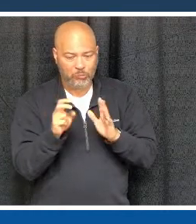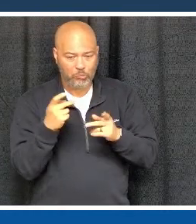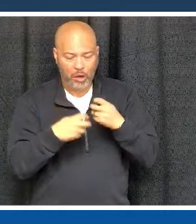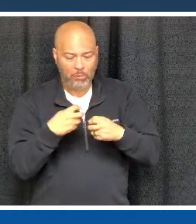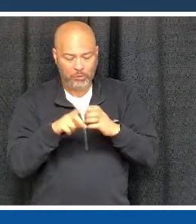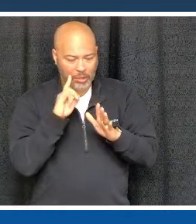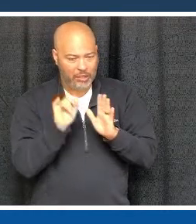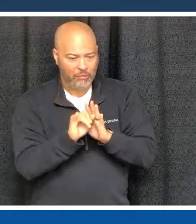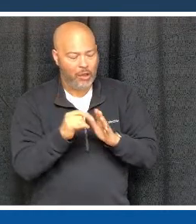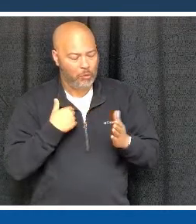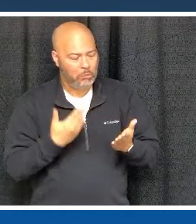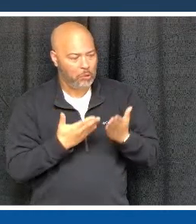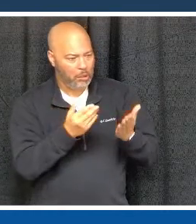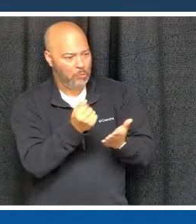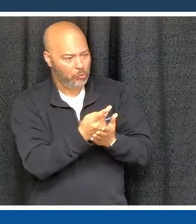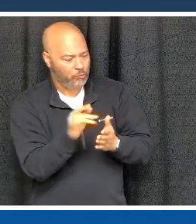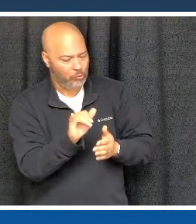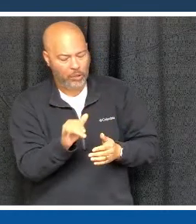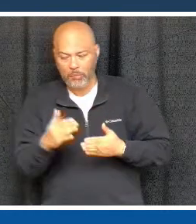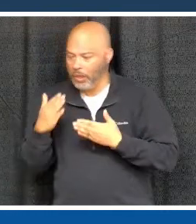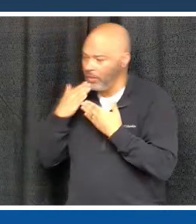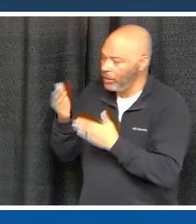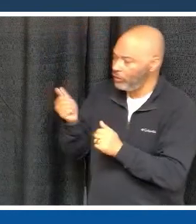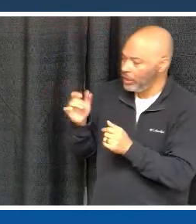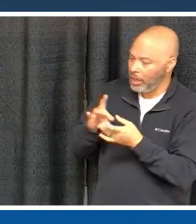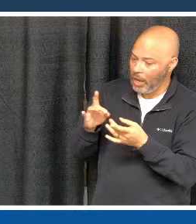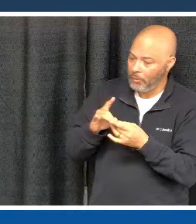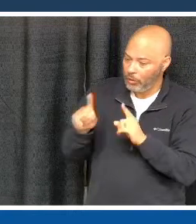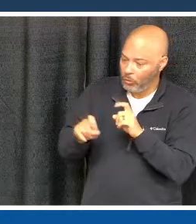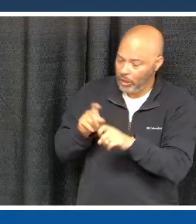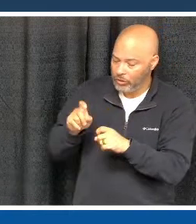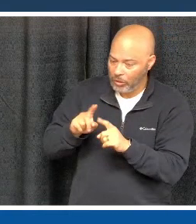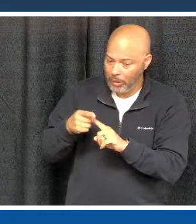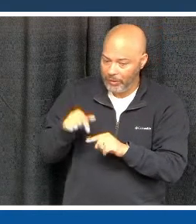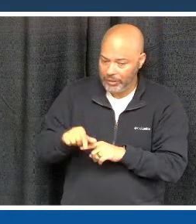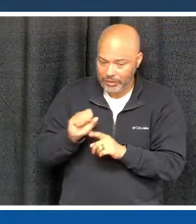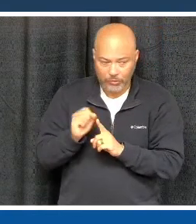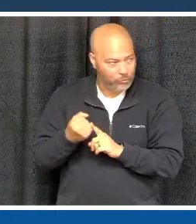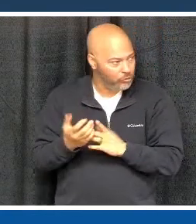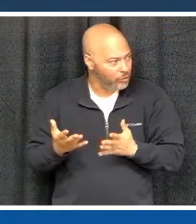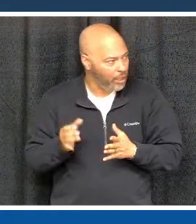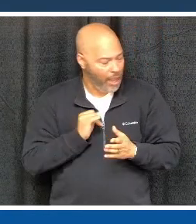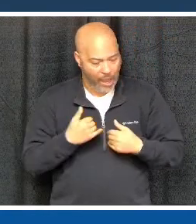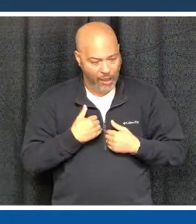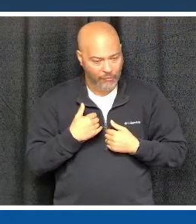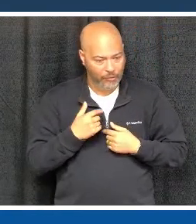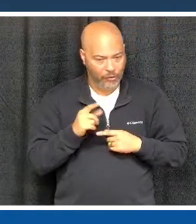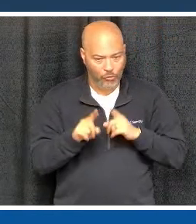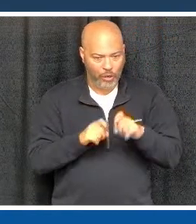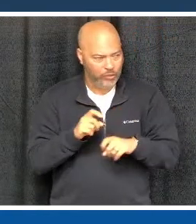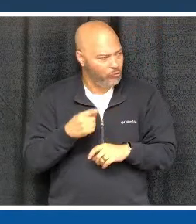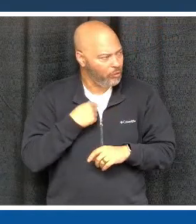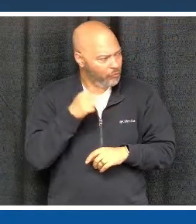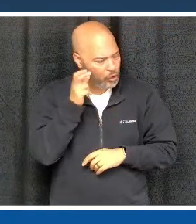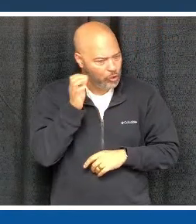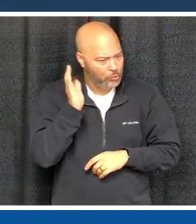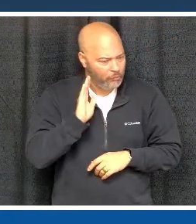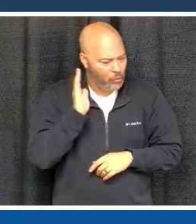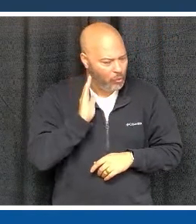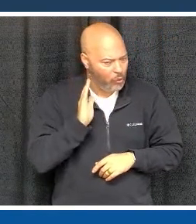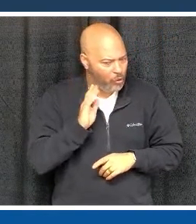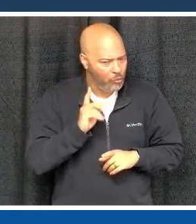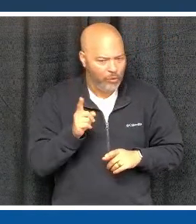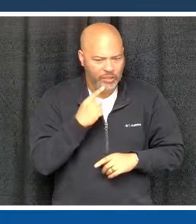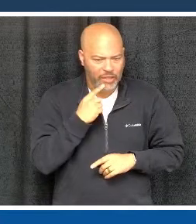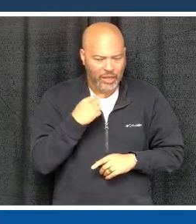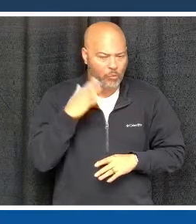recommended approval. Thank you, Mr. Tyndall. Any comment or question regarding this case? I have a question. We've heard it before, where they've